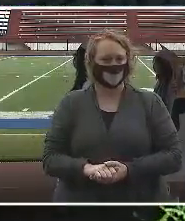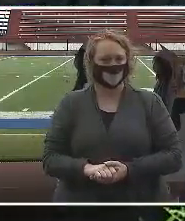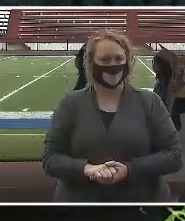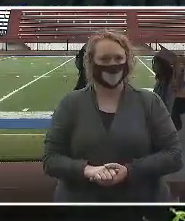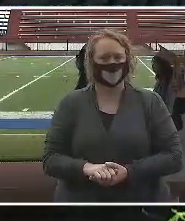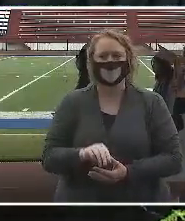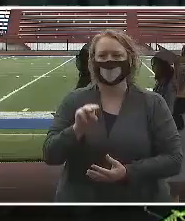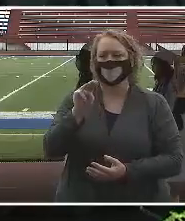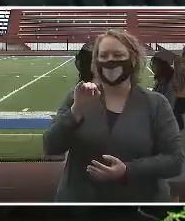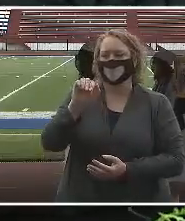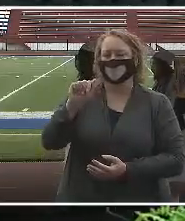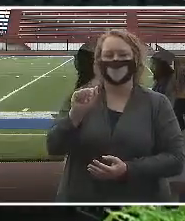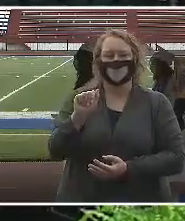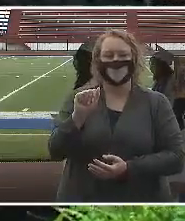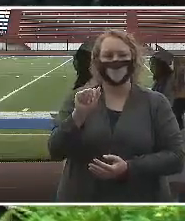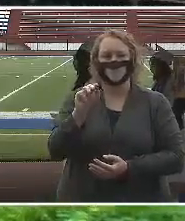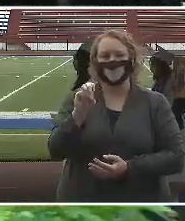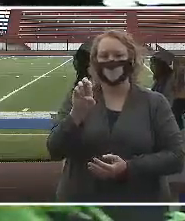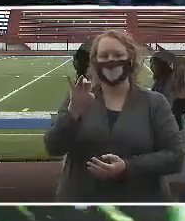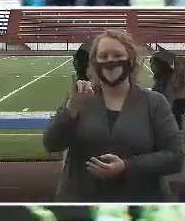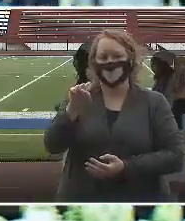Mia Morris.